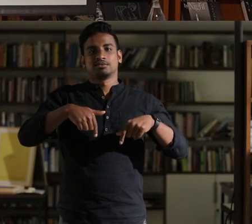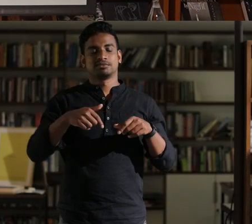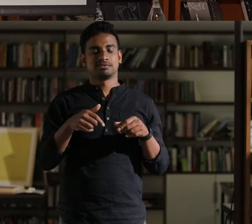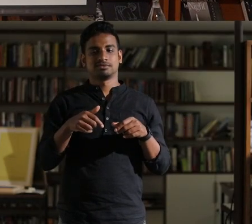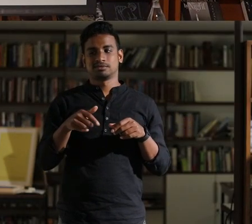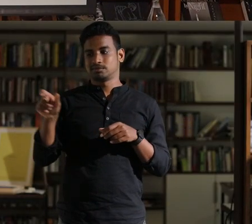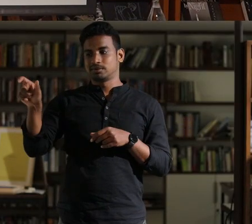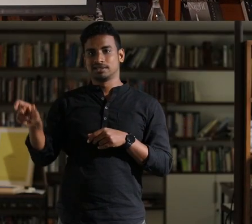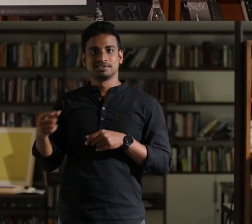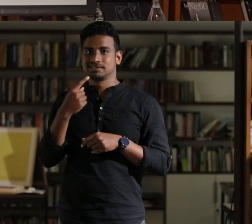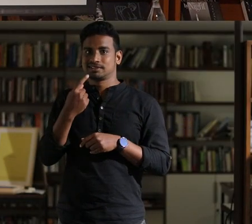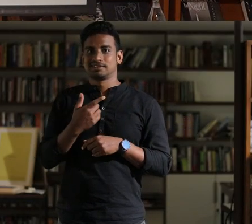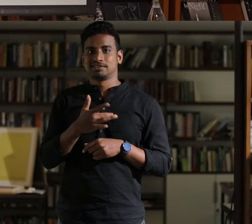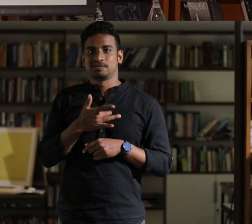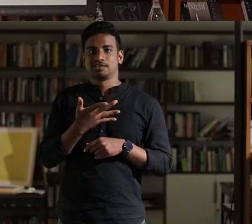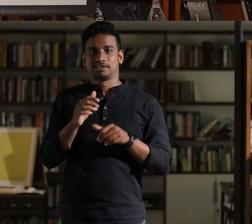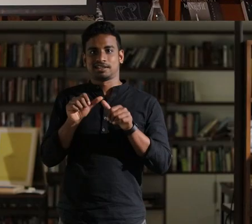linguist.